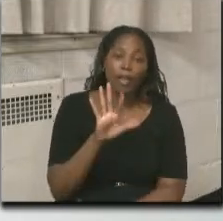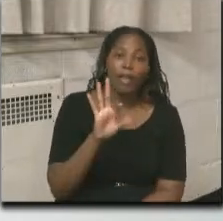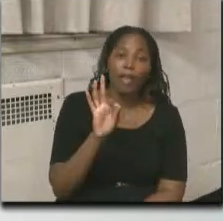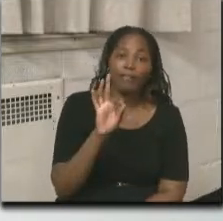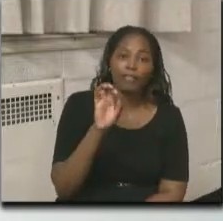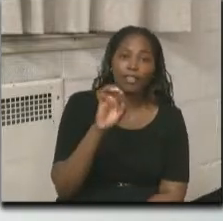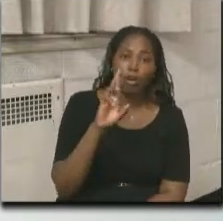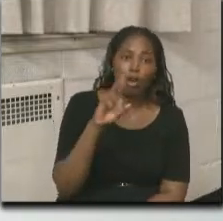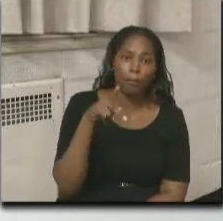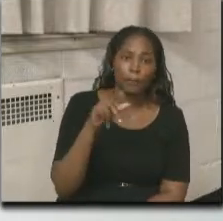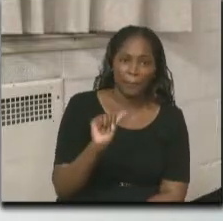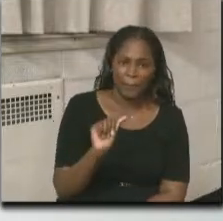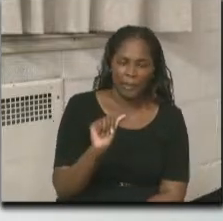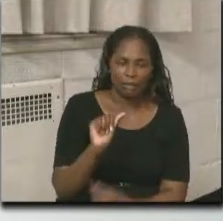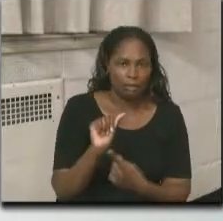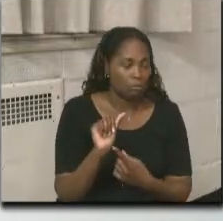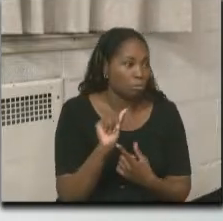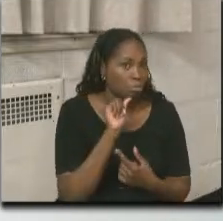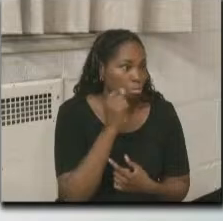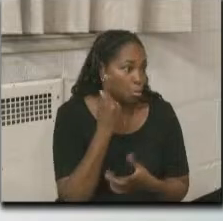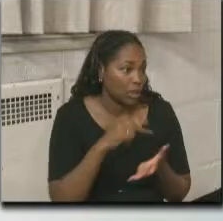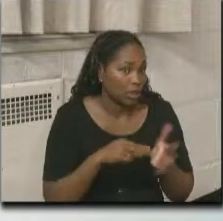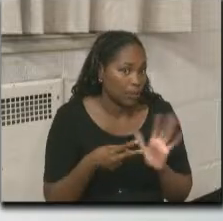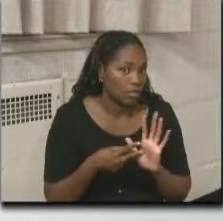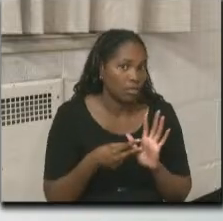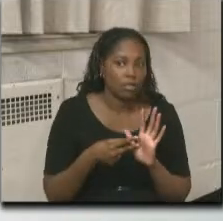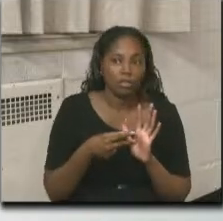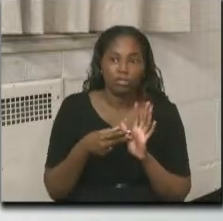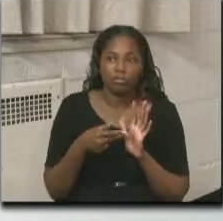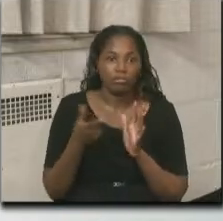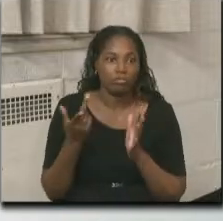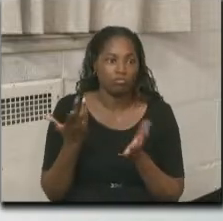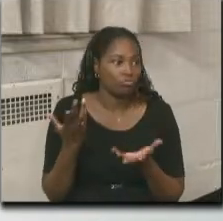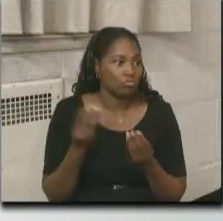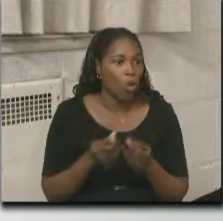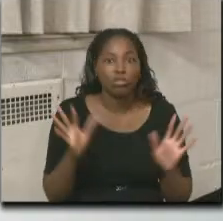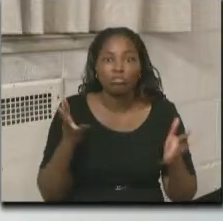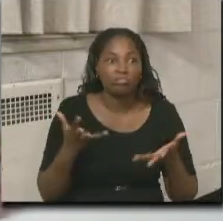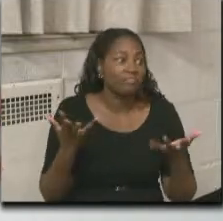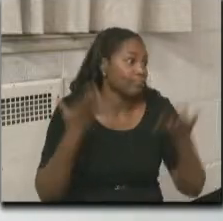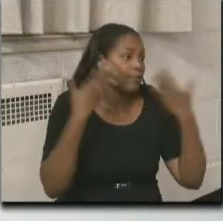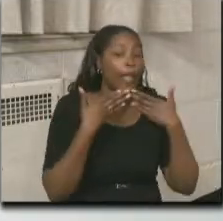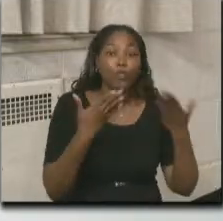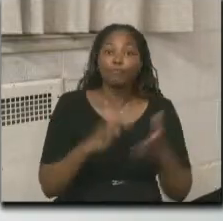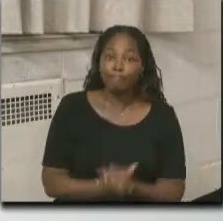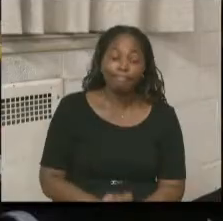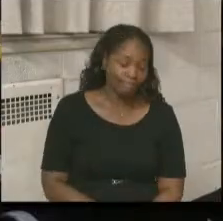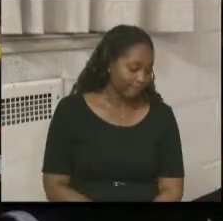what that means, laws. Thank you.